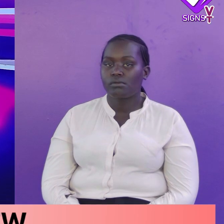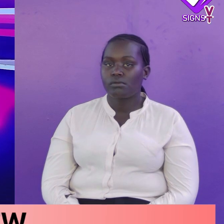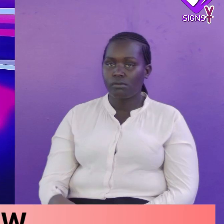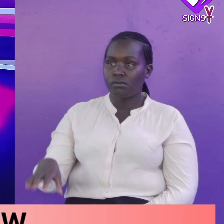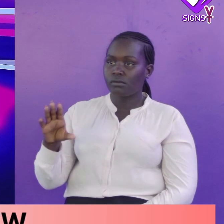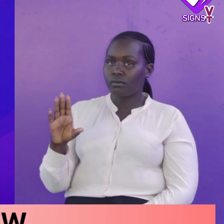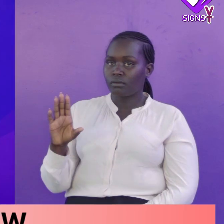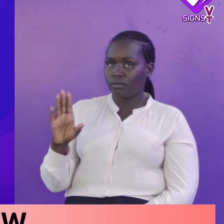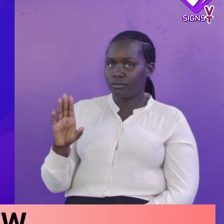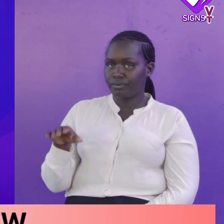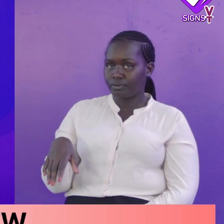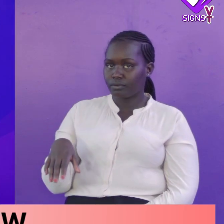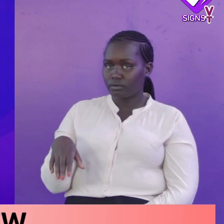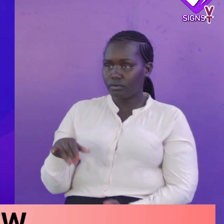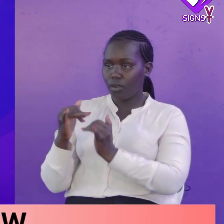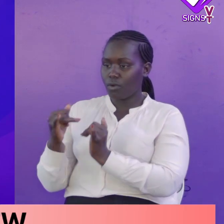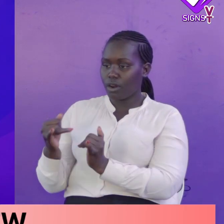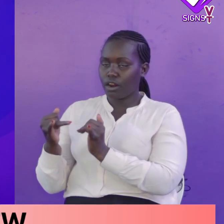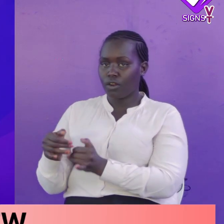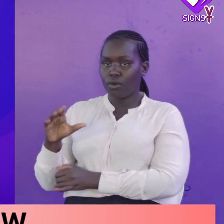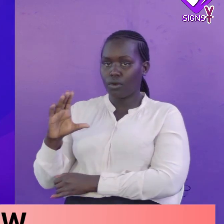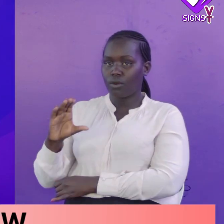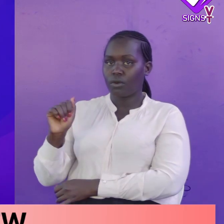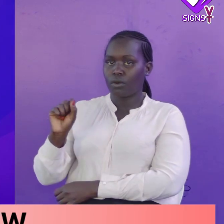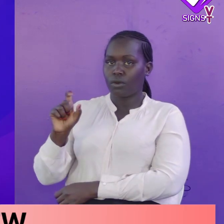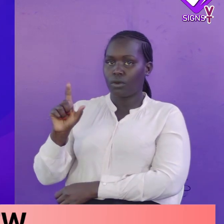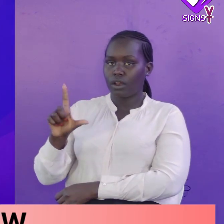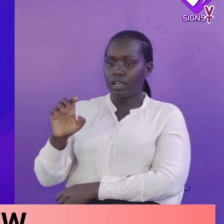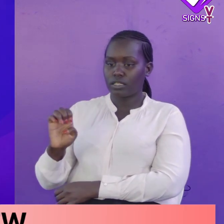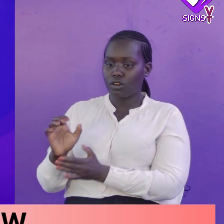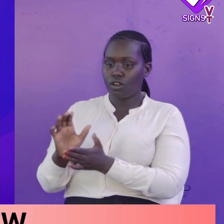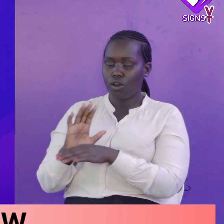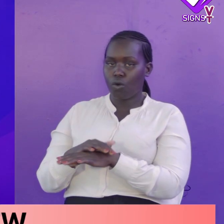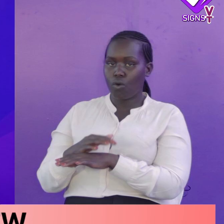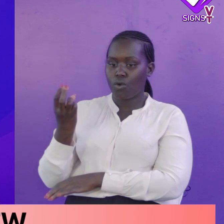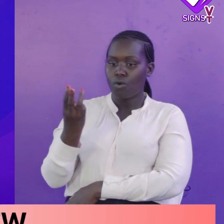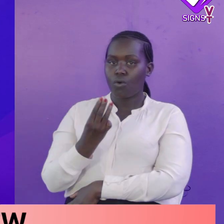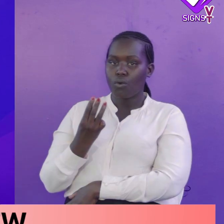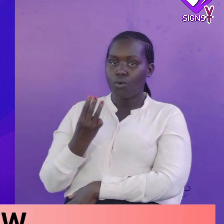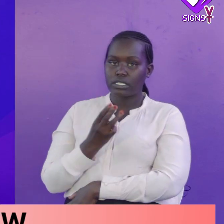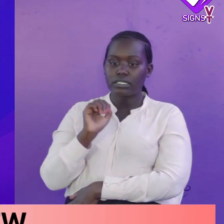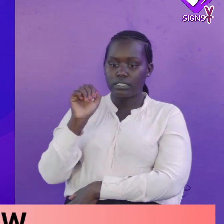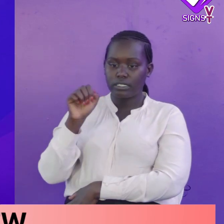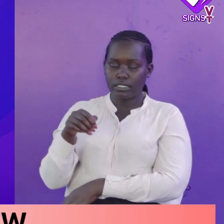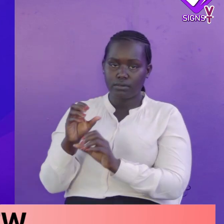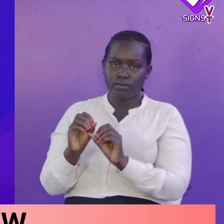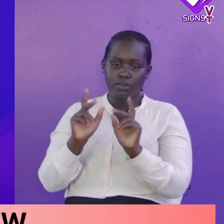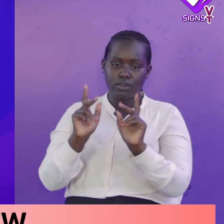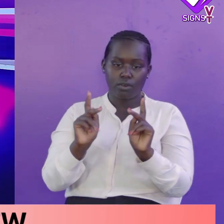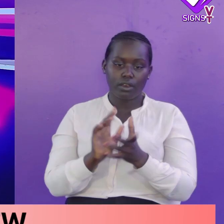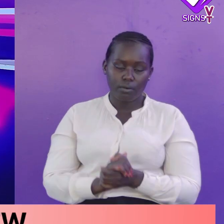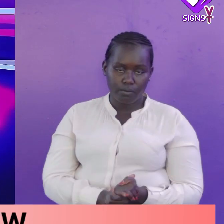Barcelona will be playing Newcastle. Yeah. That is on Wednesday. Yeah. All right.